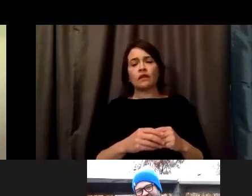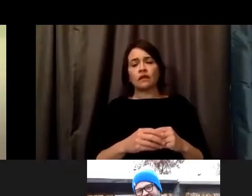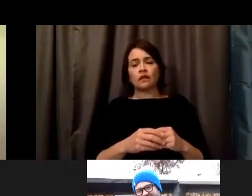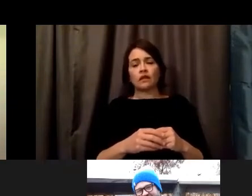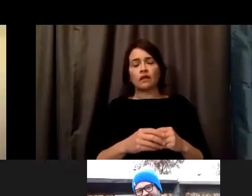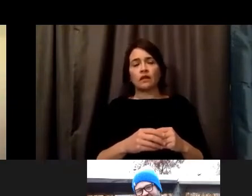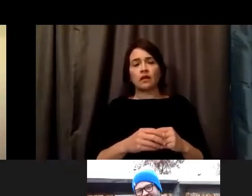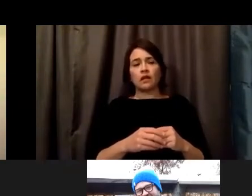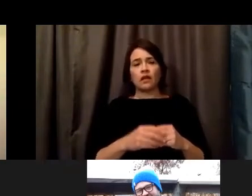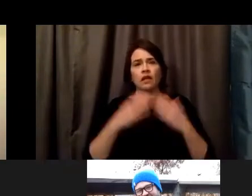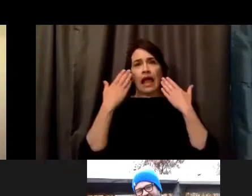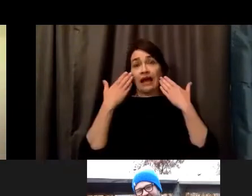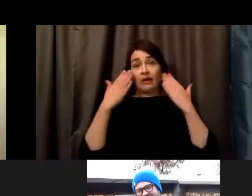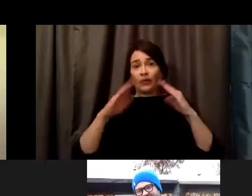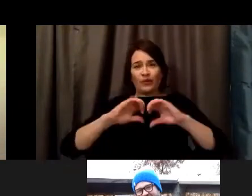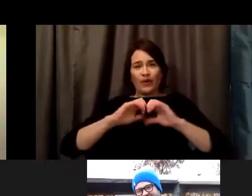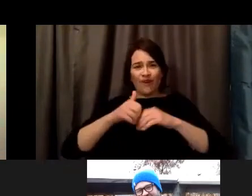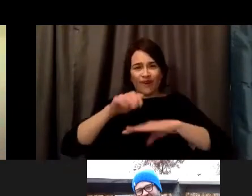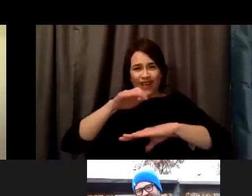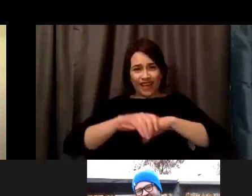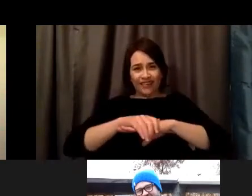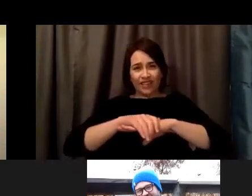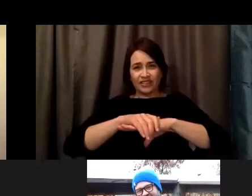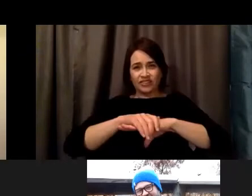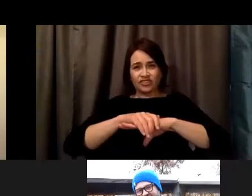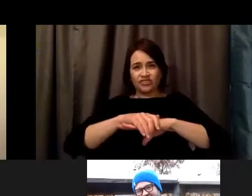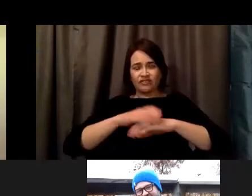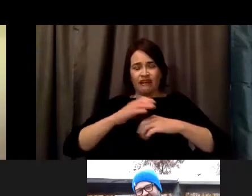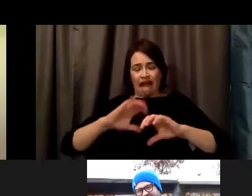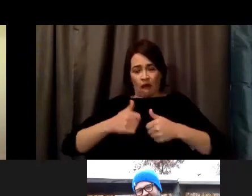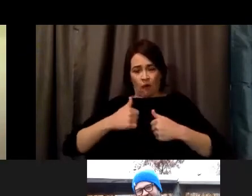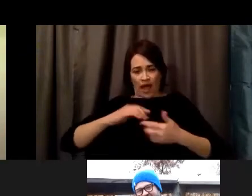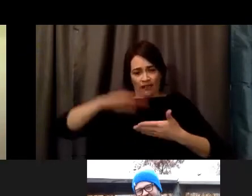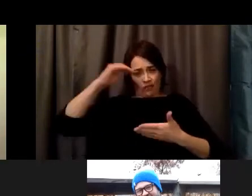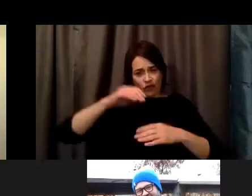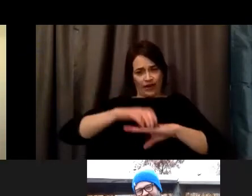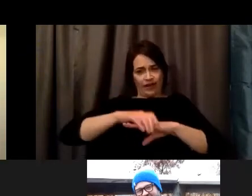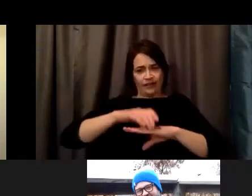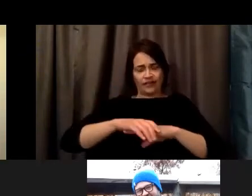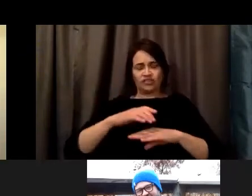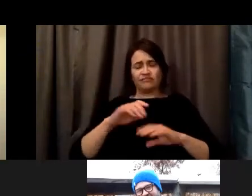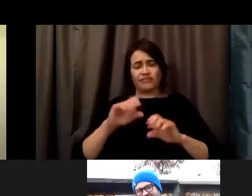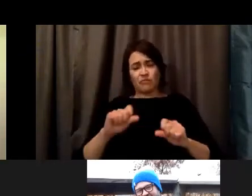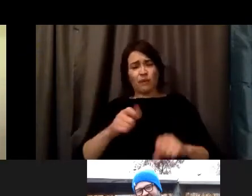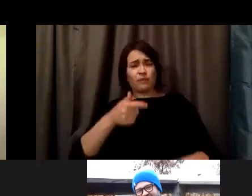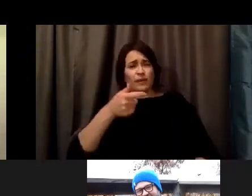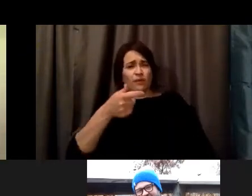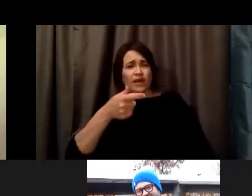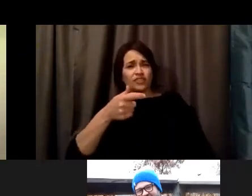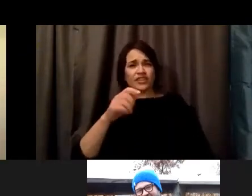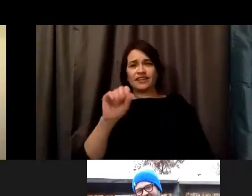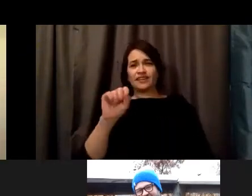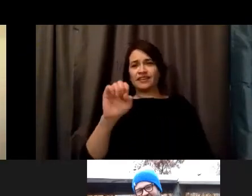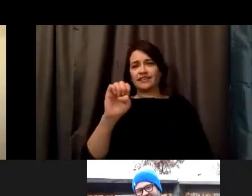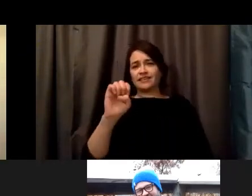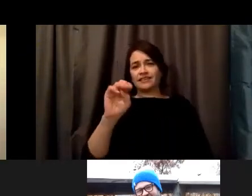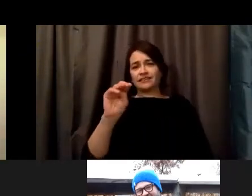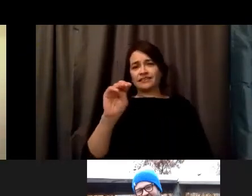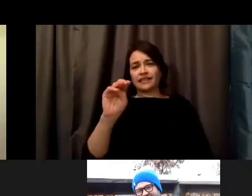my spoken language, most likely from watching Sesame Street and Super Friends and some of the PBS TV